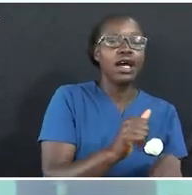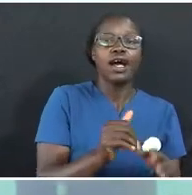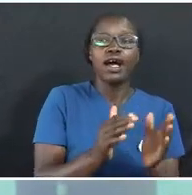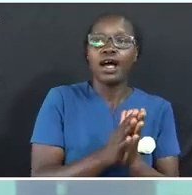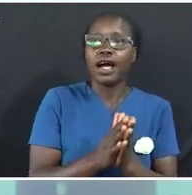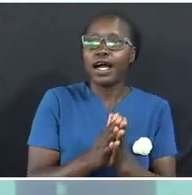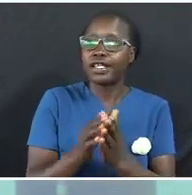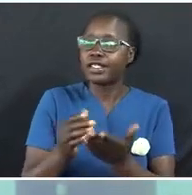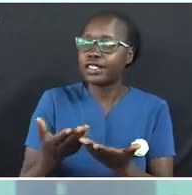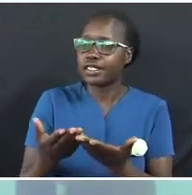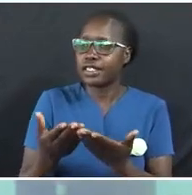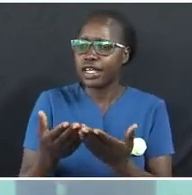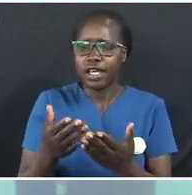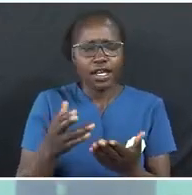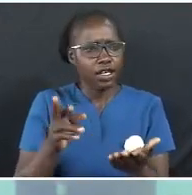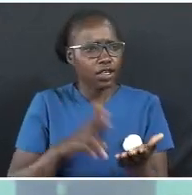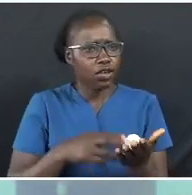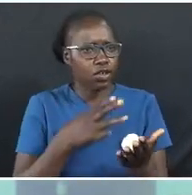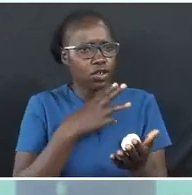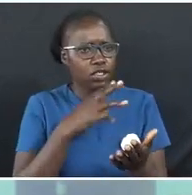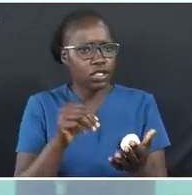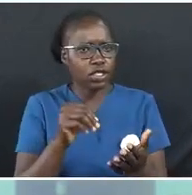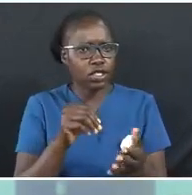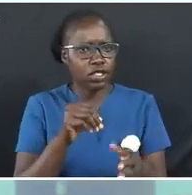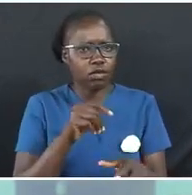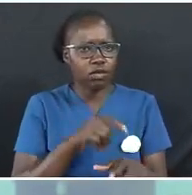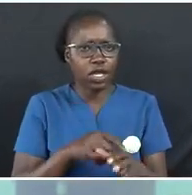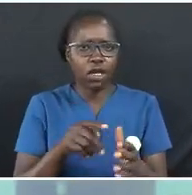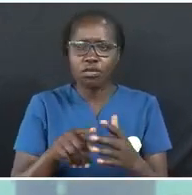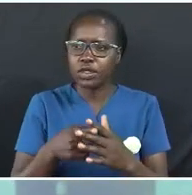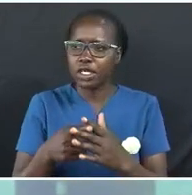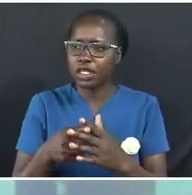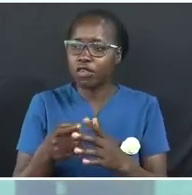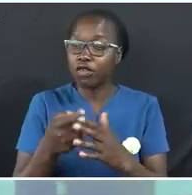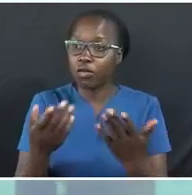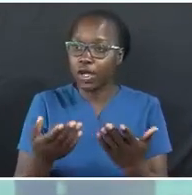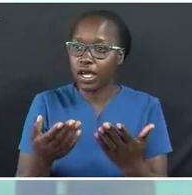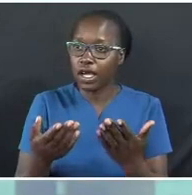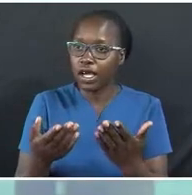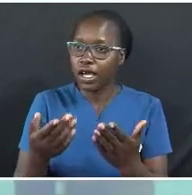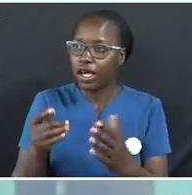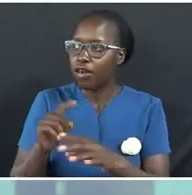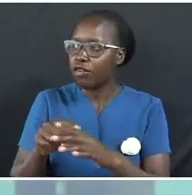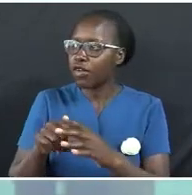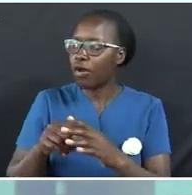informs him, when you start the payment, start from where?